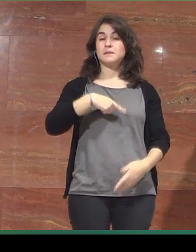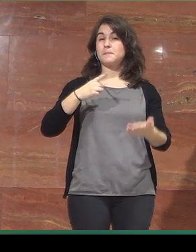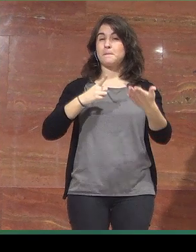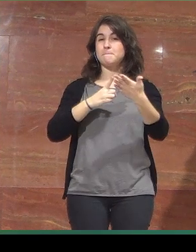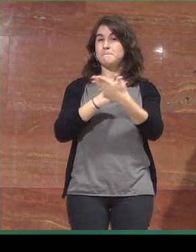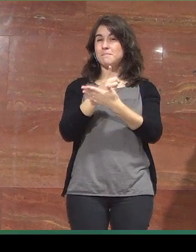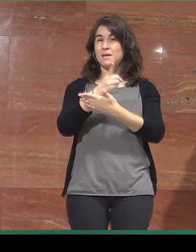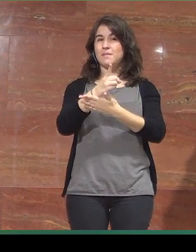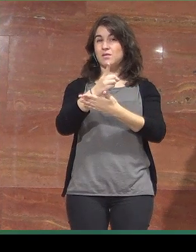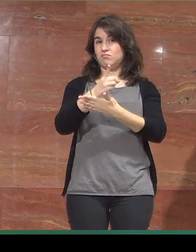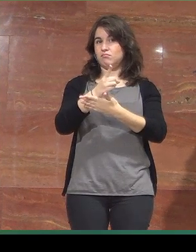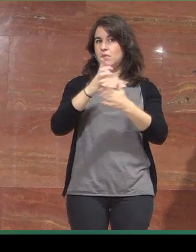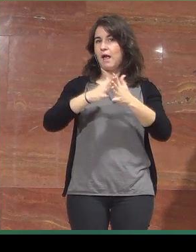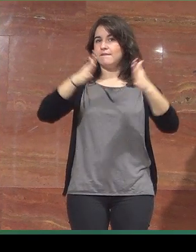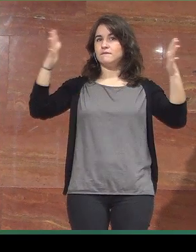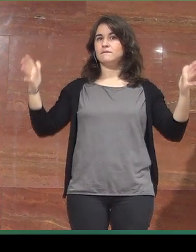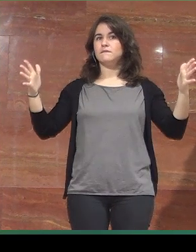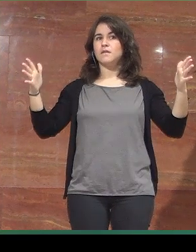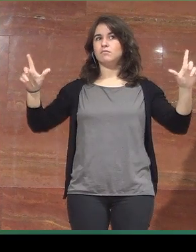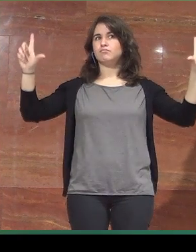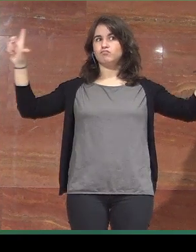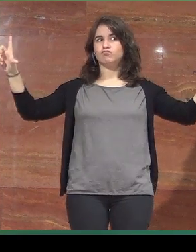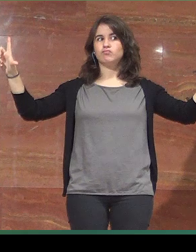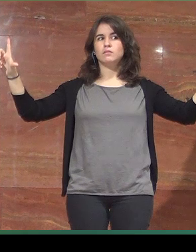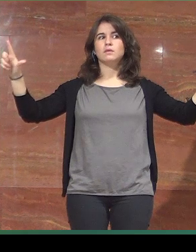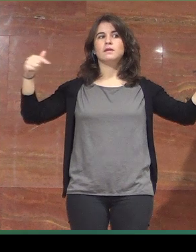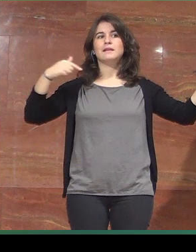It's used on public transport connections.